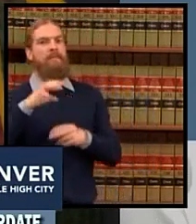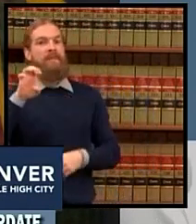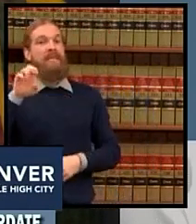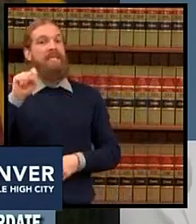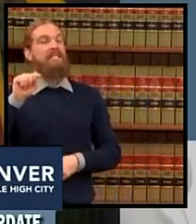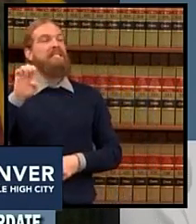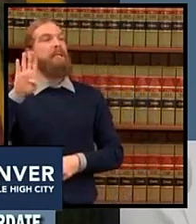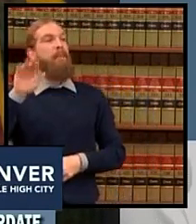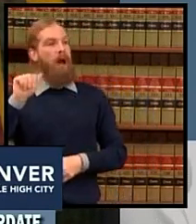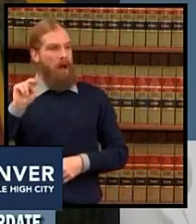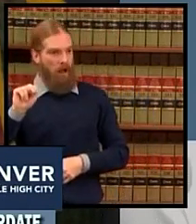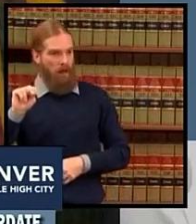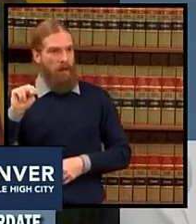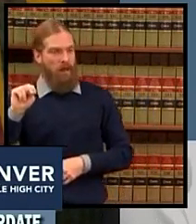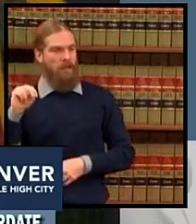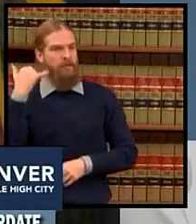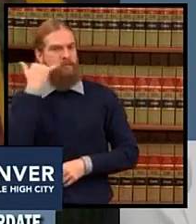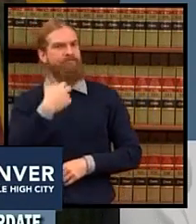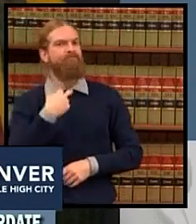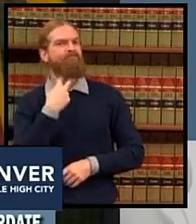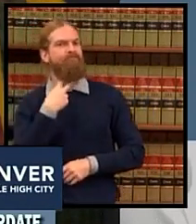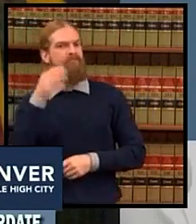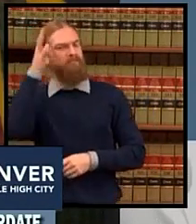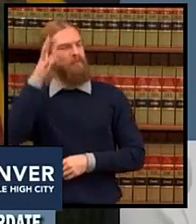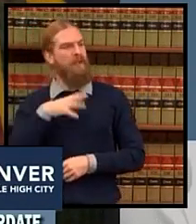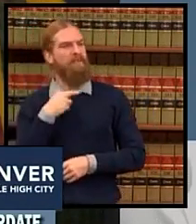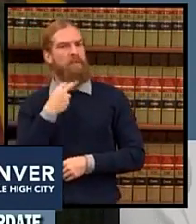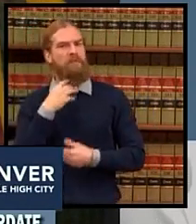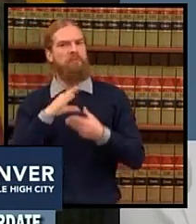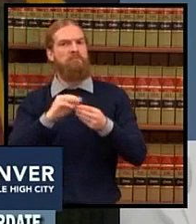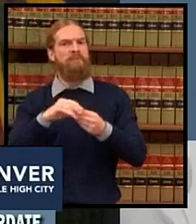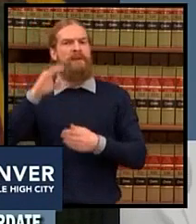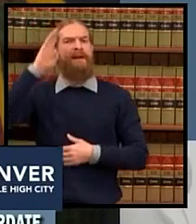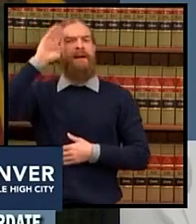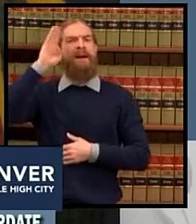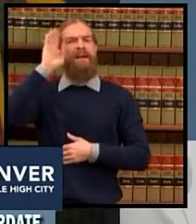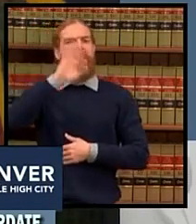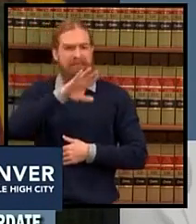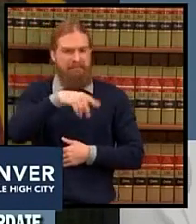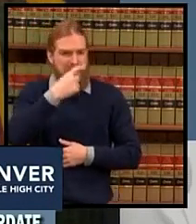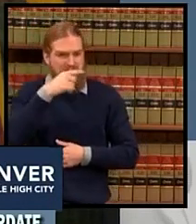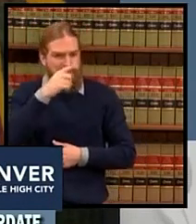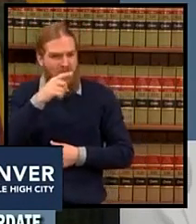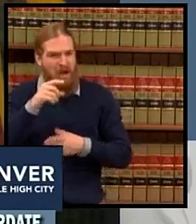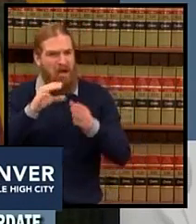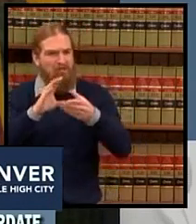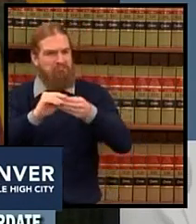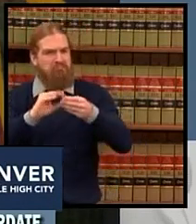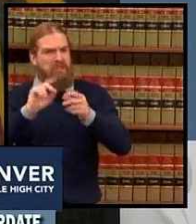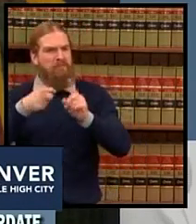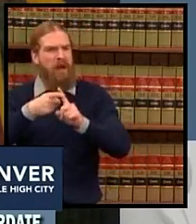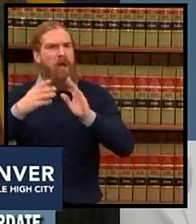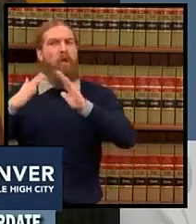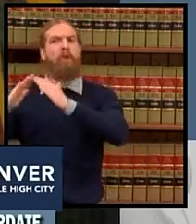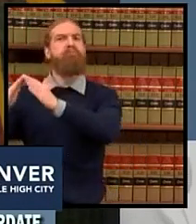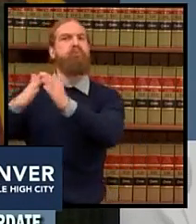Sure. Hi, Mayor. Can you talk a little bit more about the community vaccination site opening in Montbello? How will people be